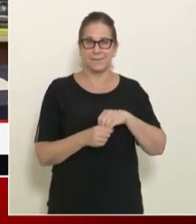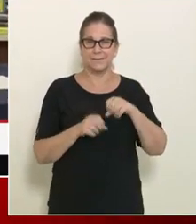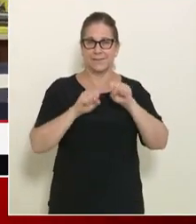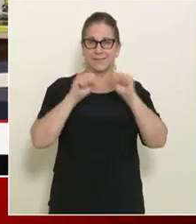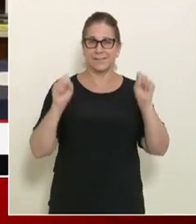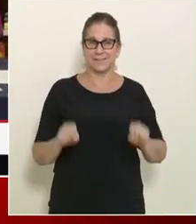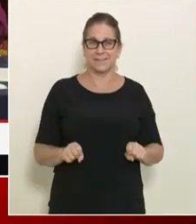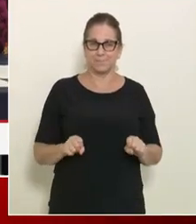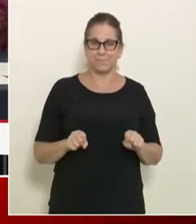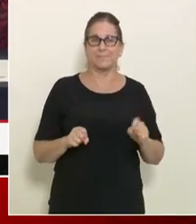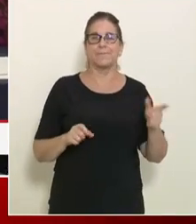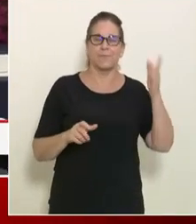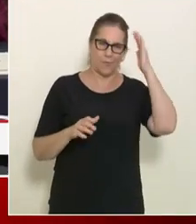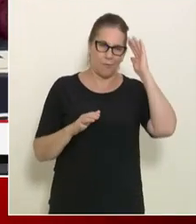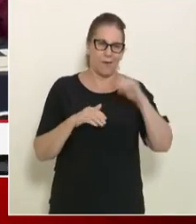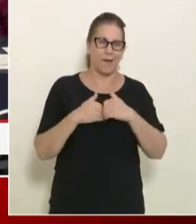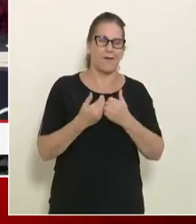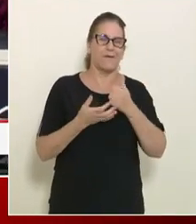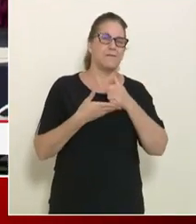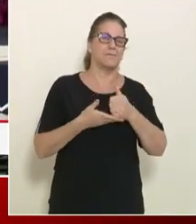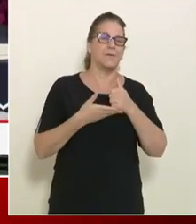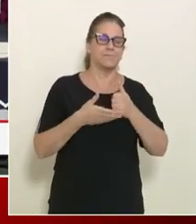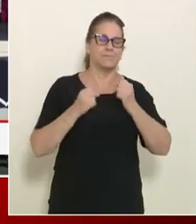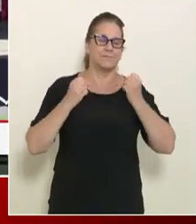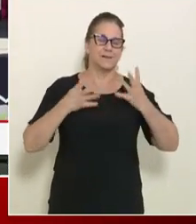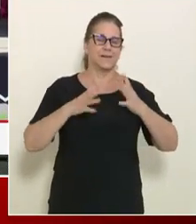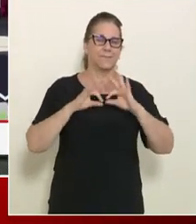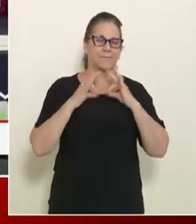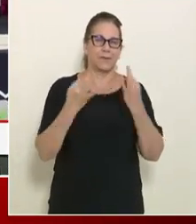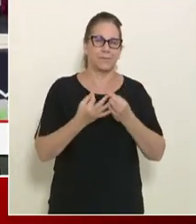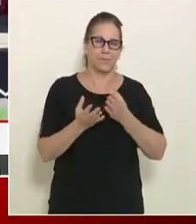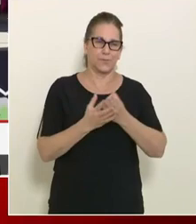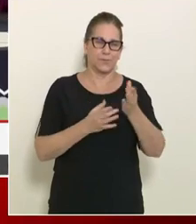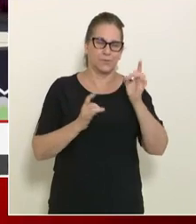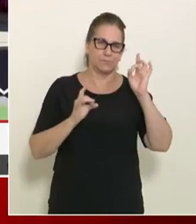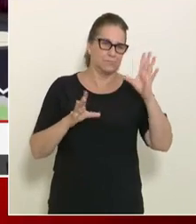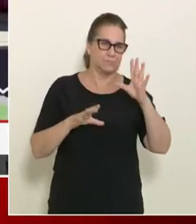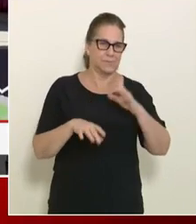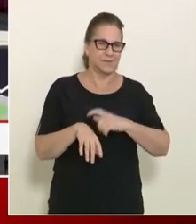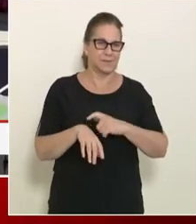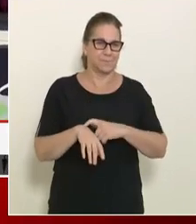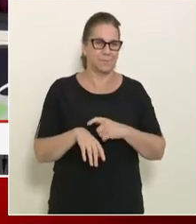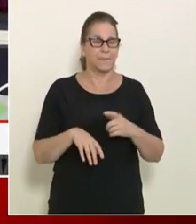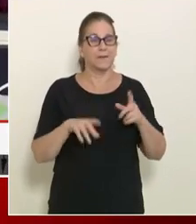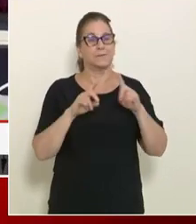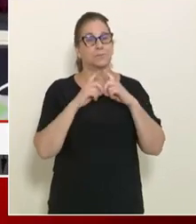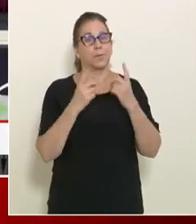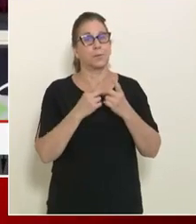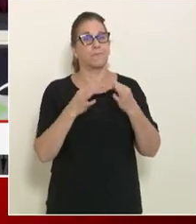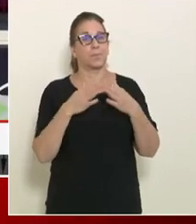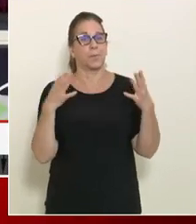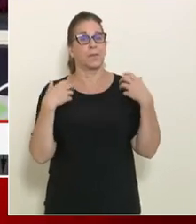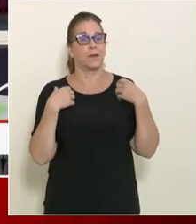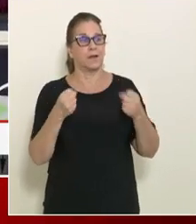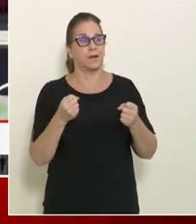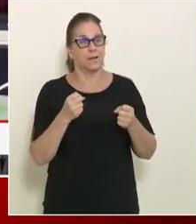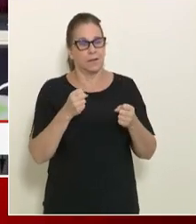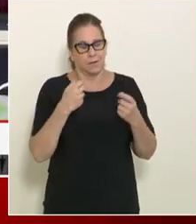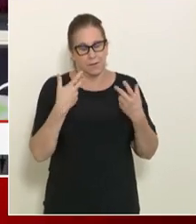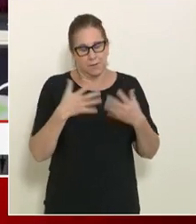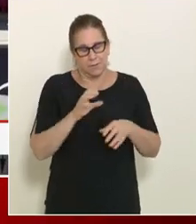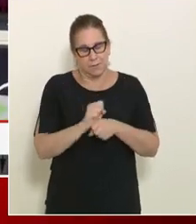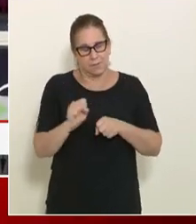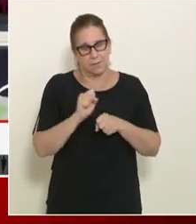challenging times. DBH has been working to put a number of resources for parents and families